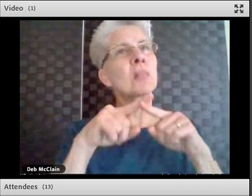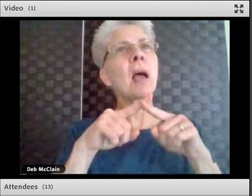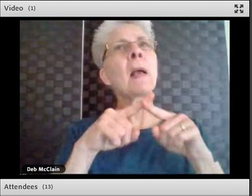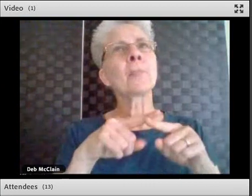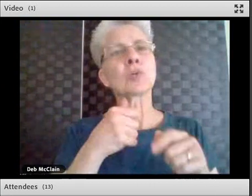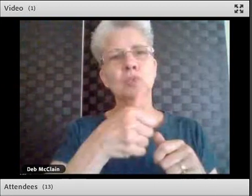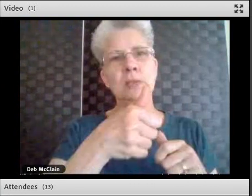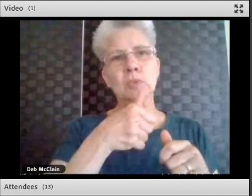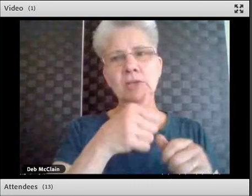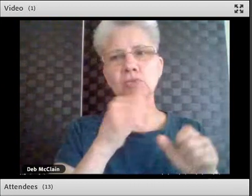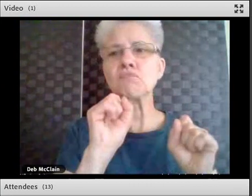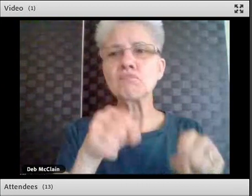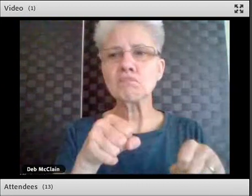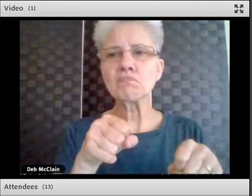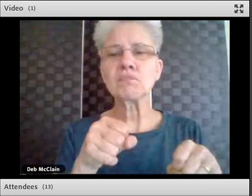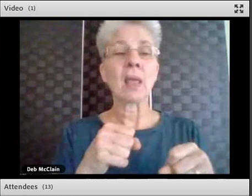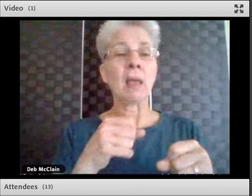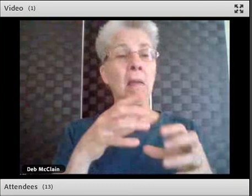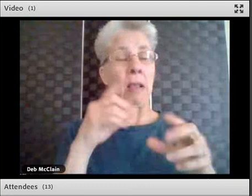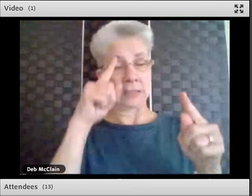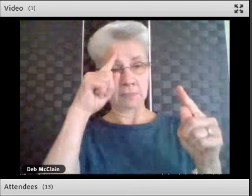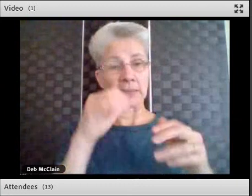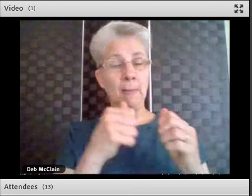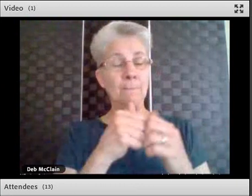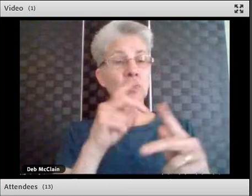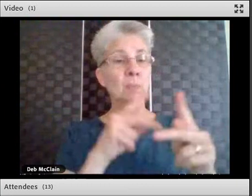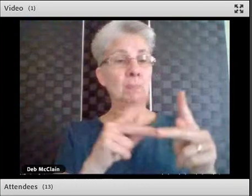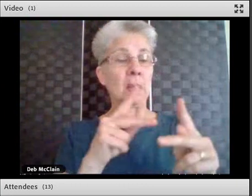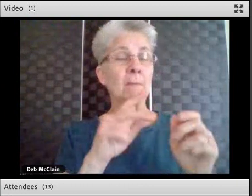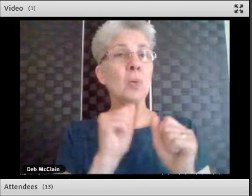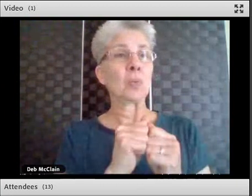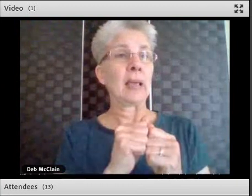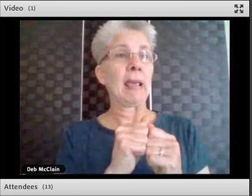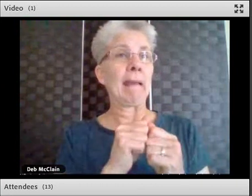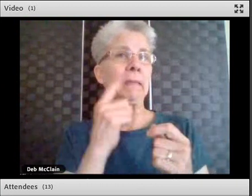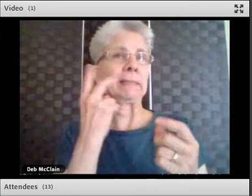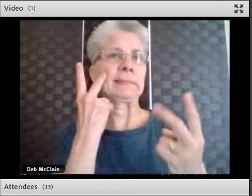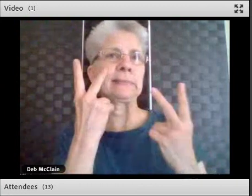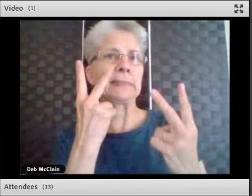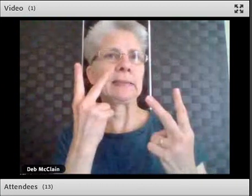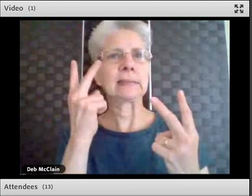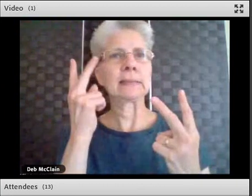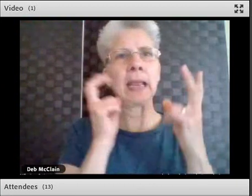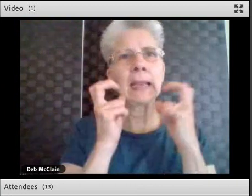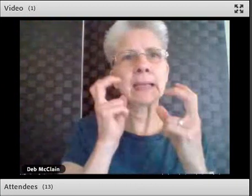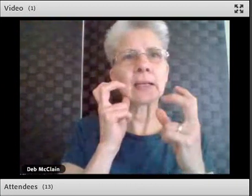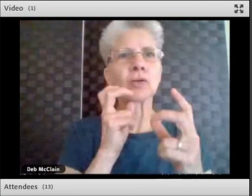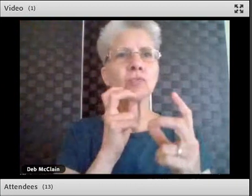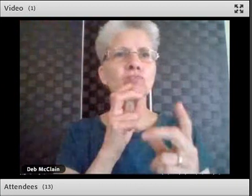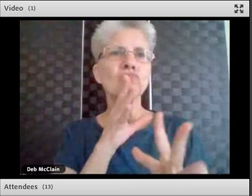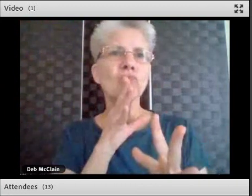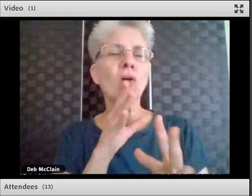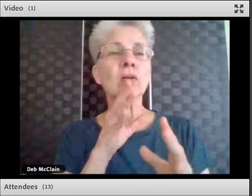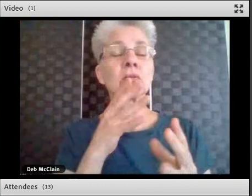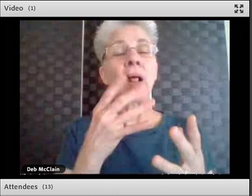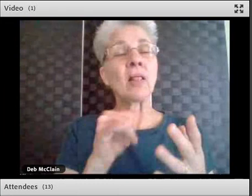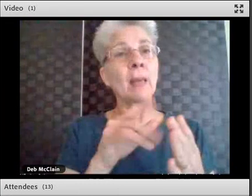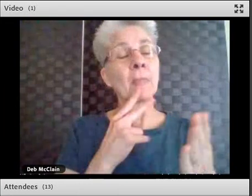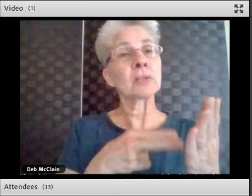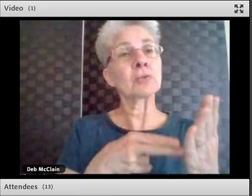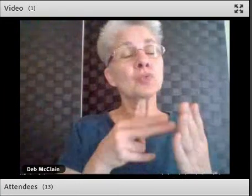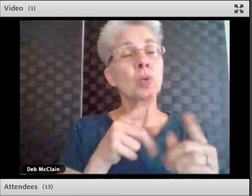reliable transportation. It's expected that the vast majority of people can see, hear, and talk. And that may actually